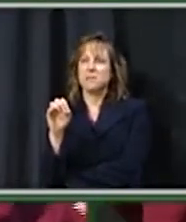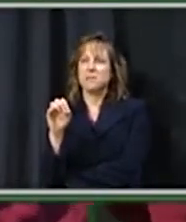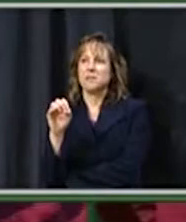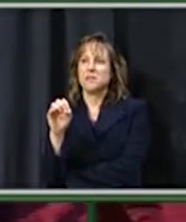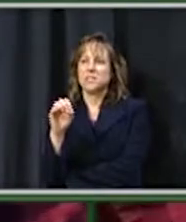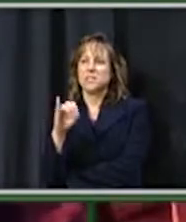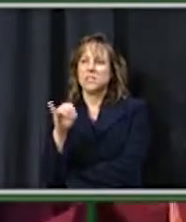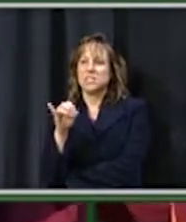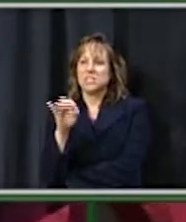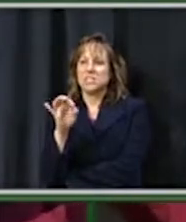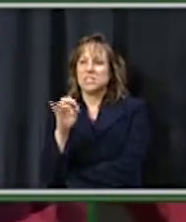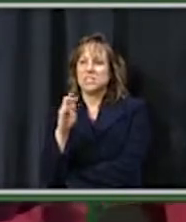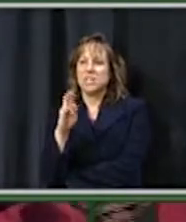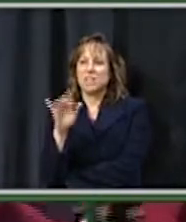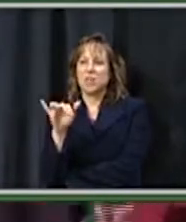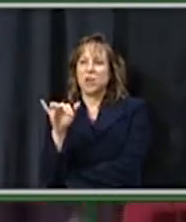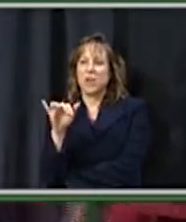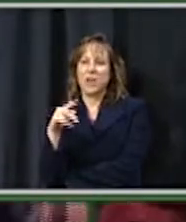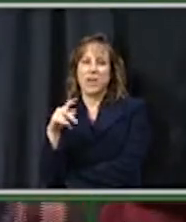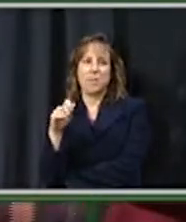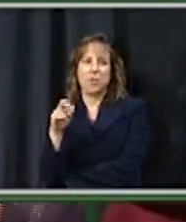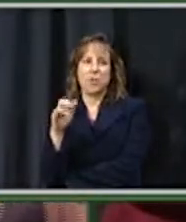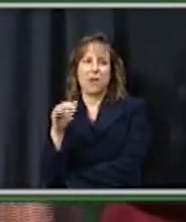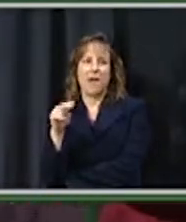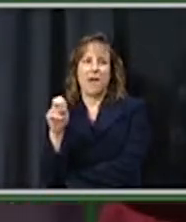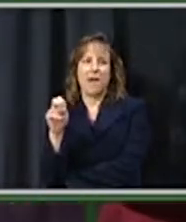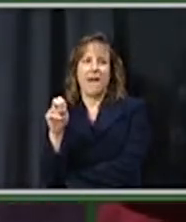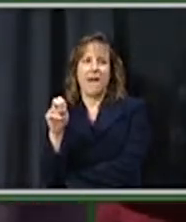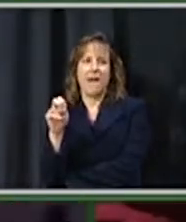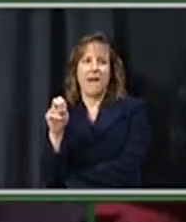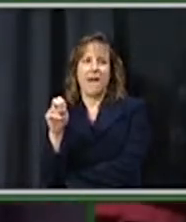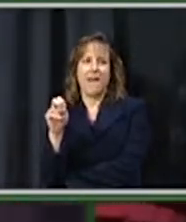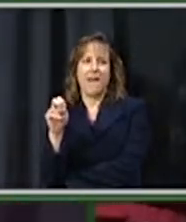Jeffrey Eric Perrine.